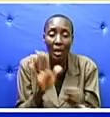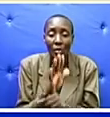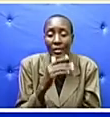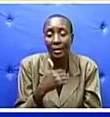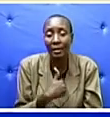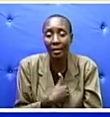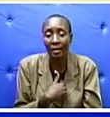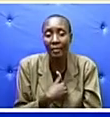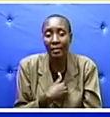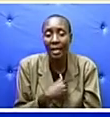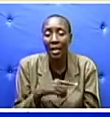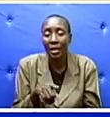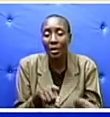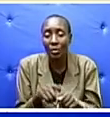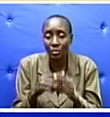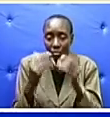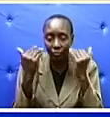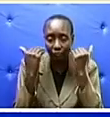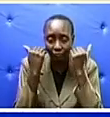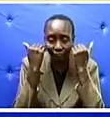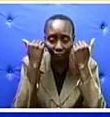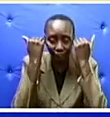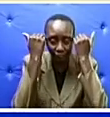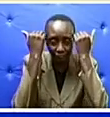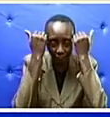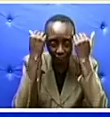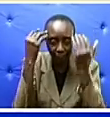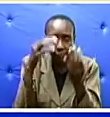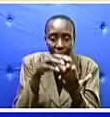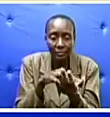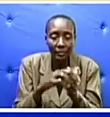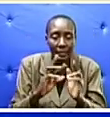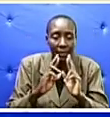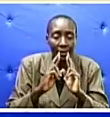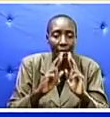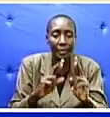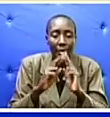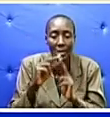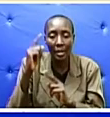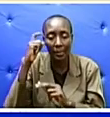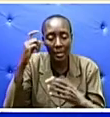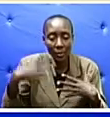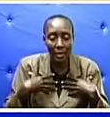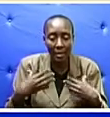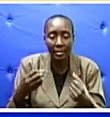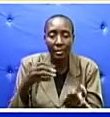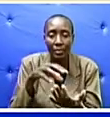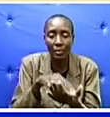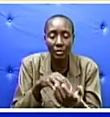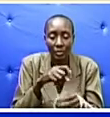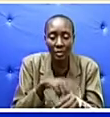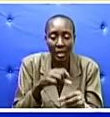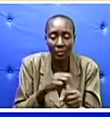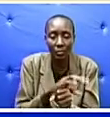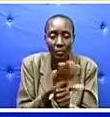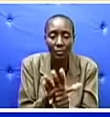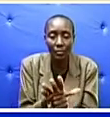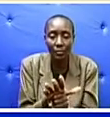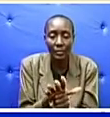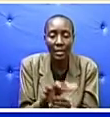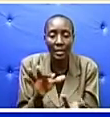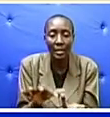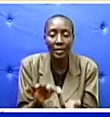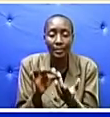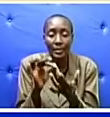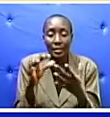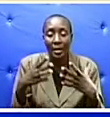even depression cases, anxiety, most reported mental health conditions during this time of the pandemic. And especially for